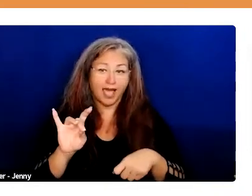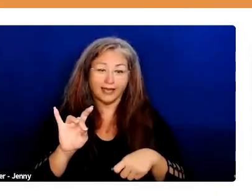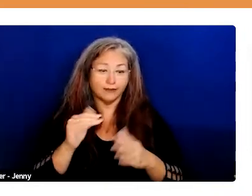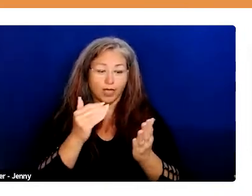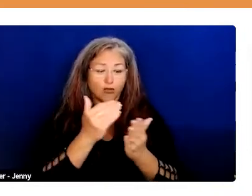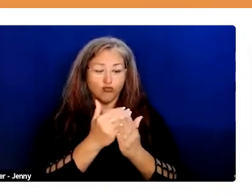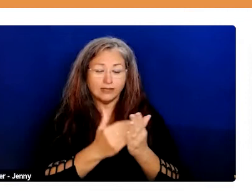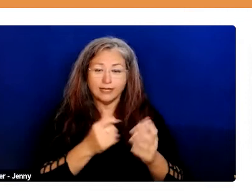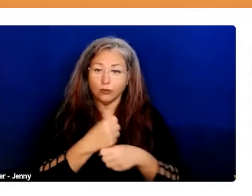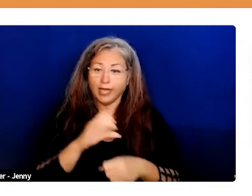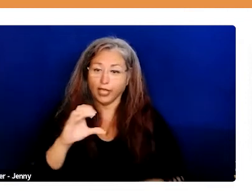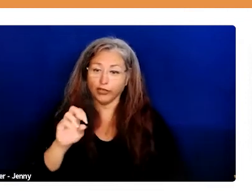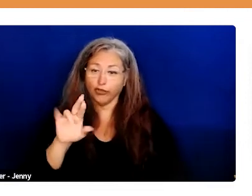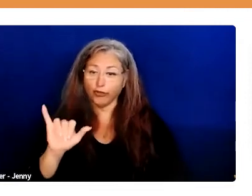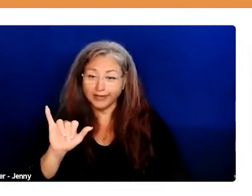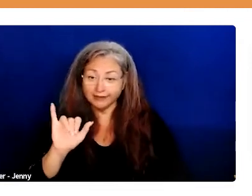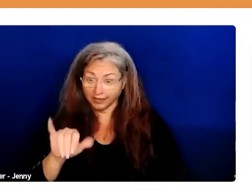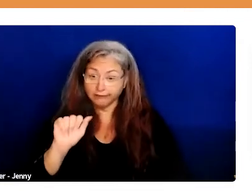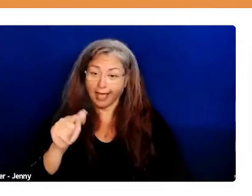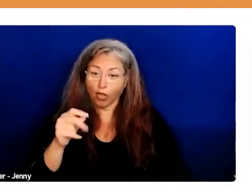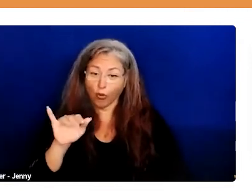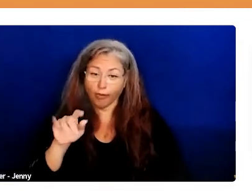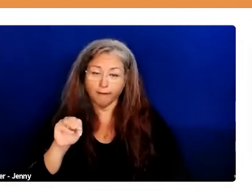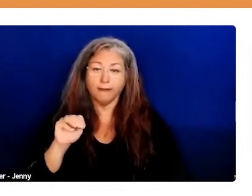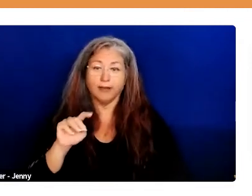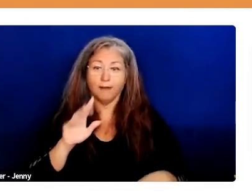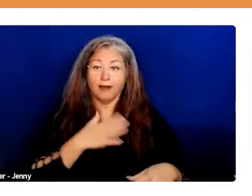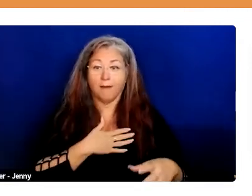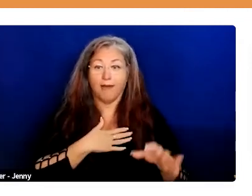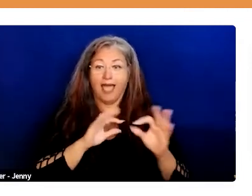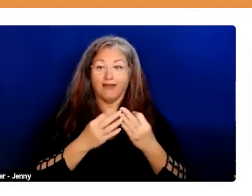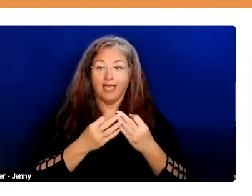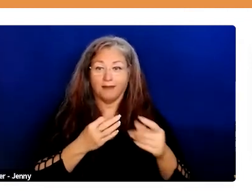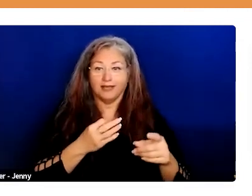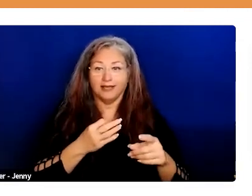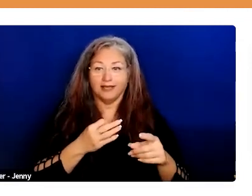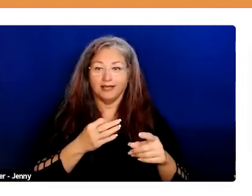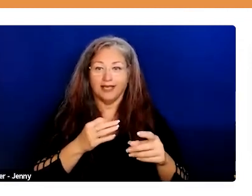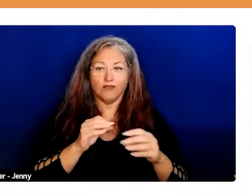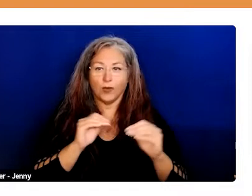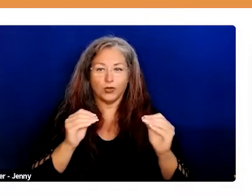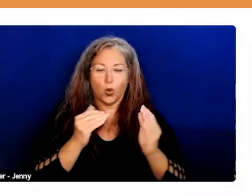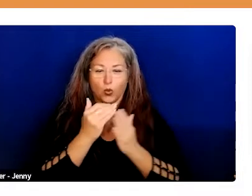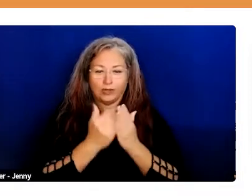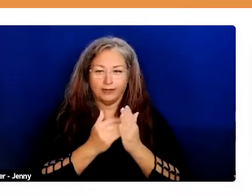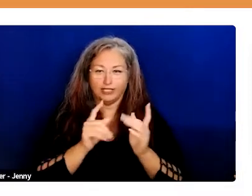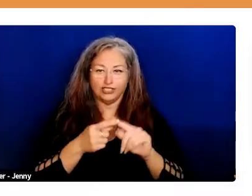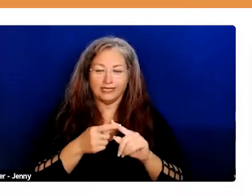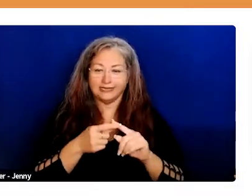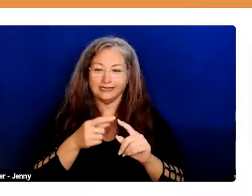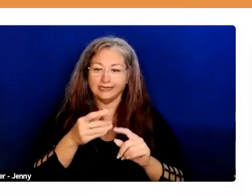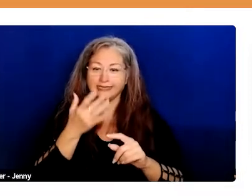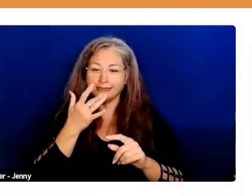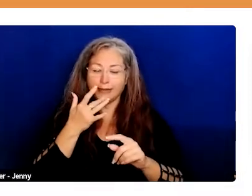for curry. That's an algorithm. Although in my family, there are no recipes. You just add spices until